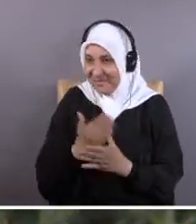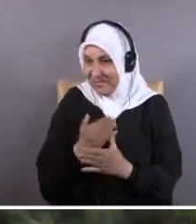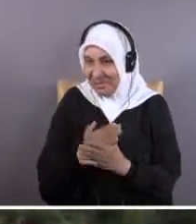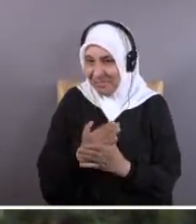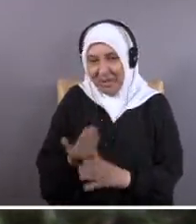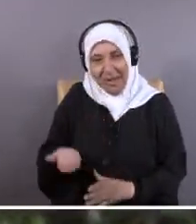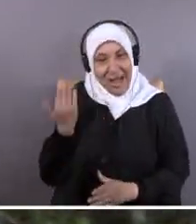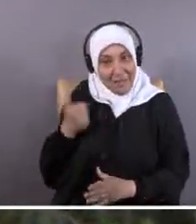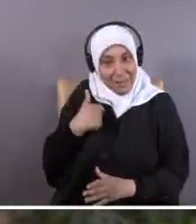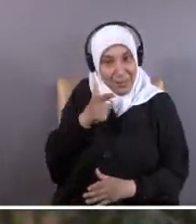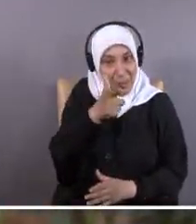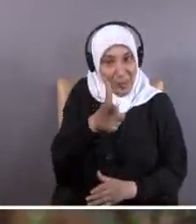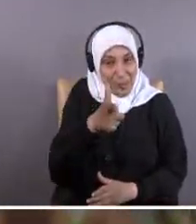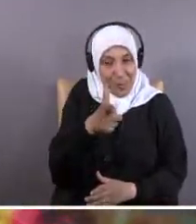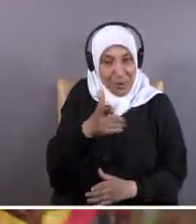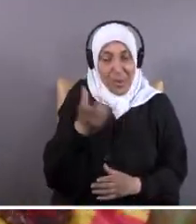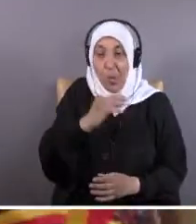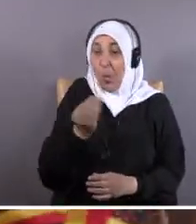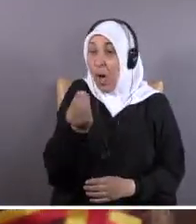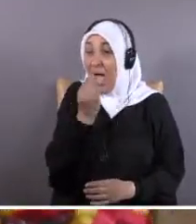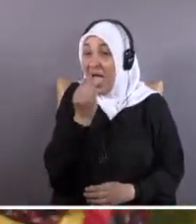The food that we get,